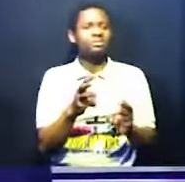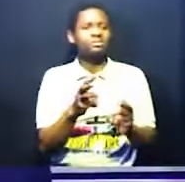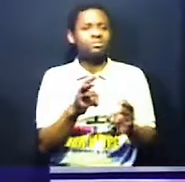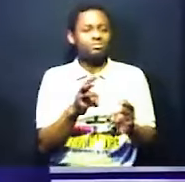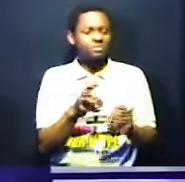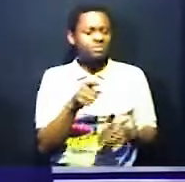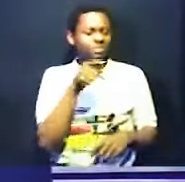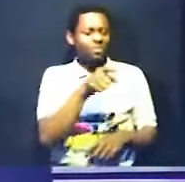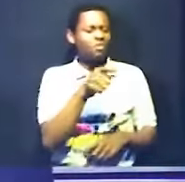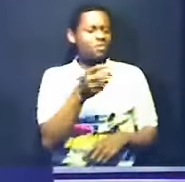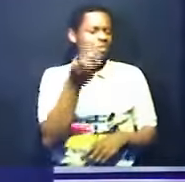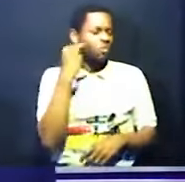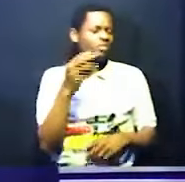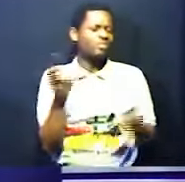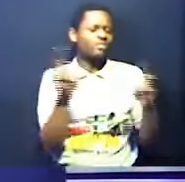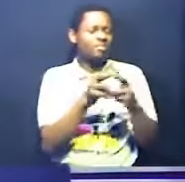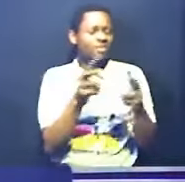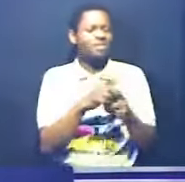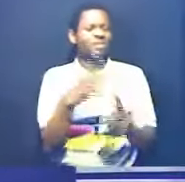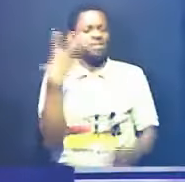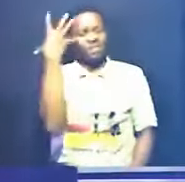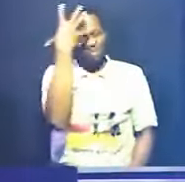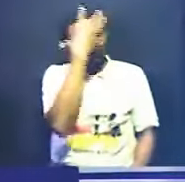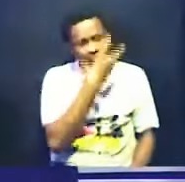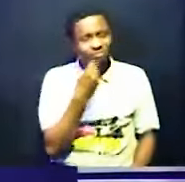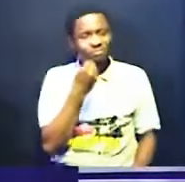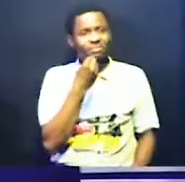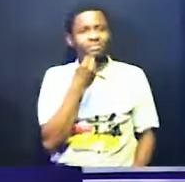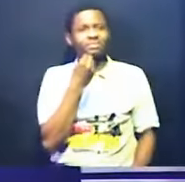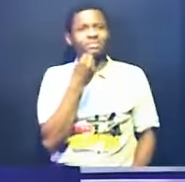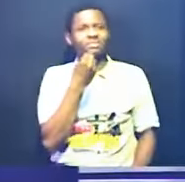also very handsome and